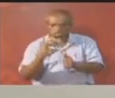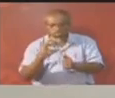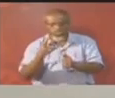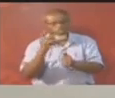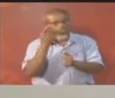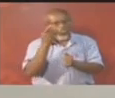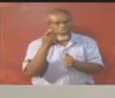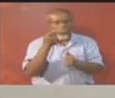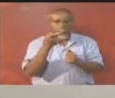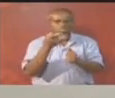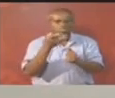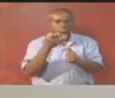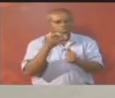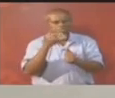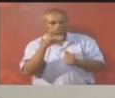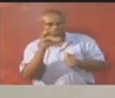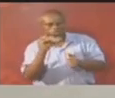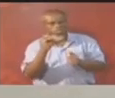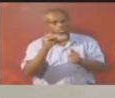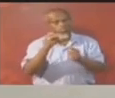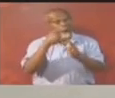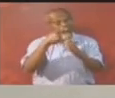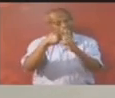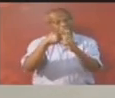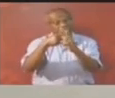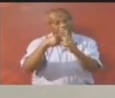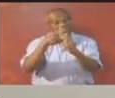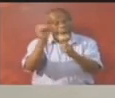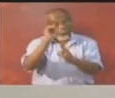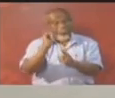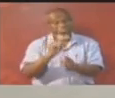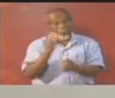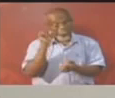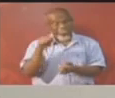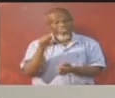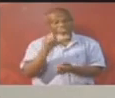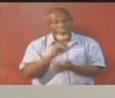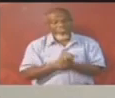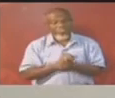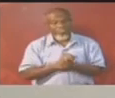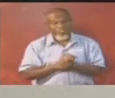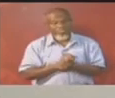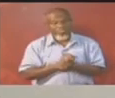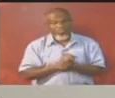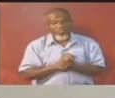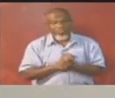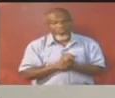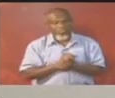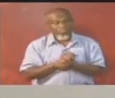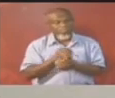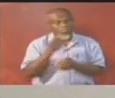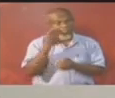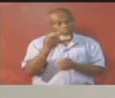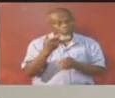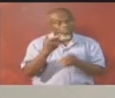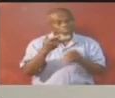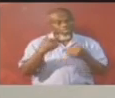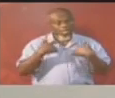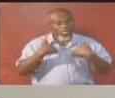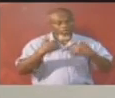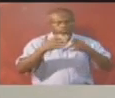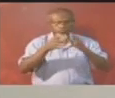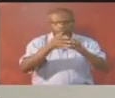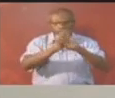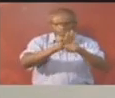or more that are actually COVID positive, reflective of high levels of circulation of the virus in